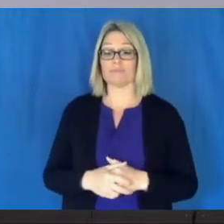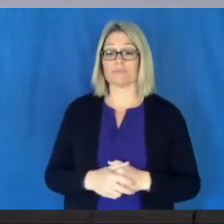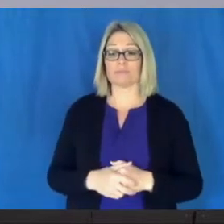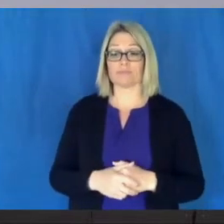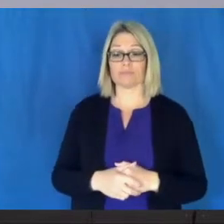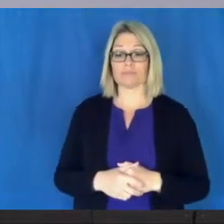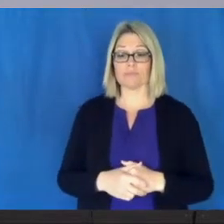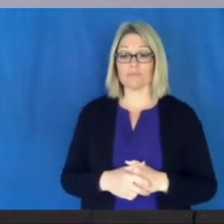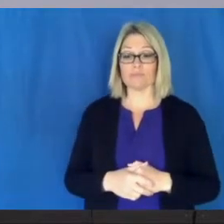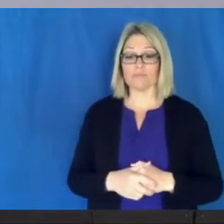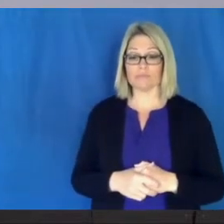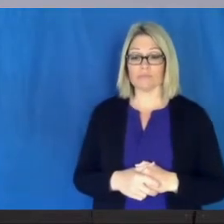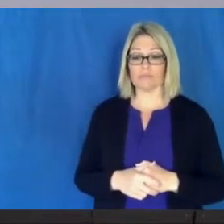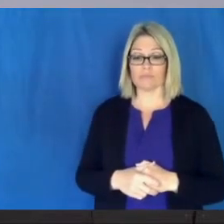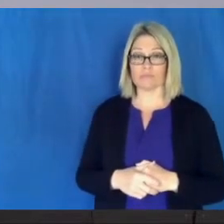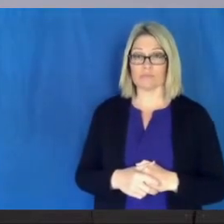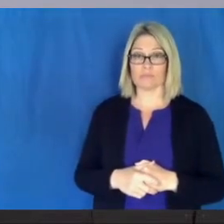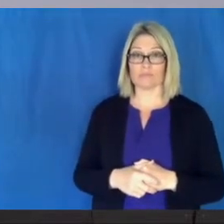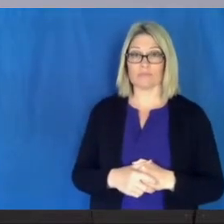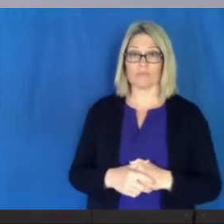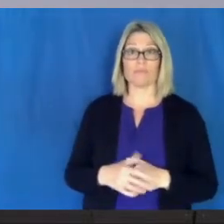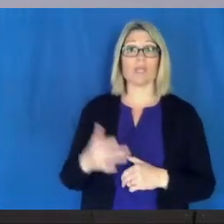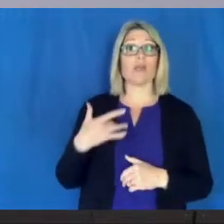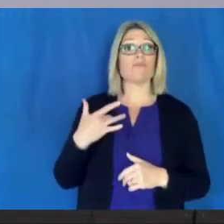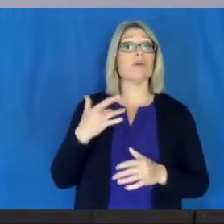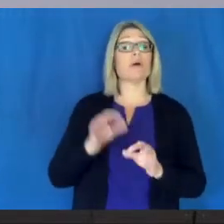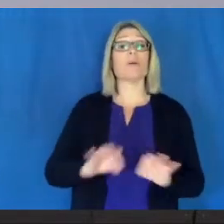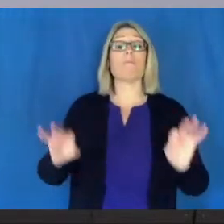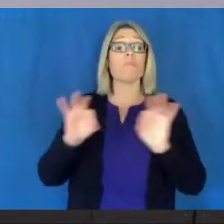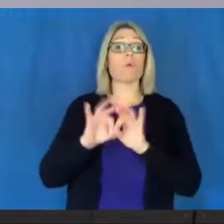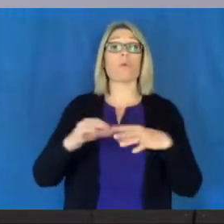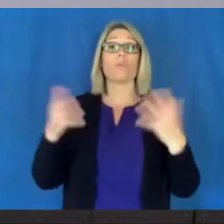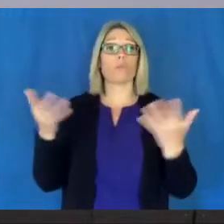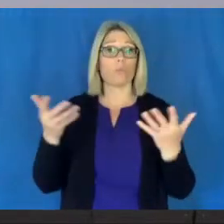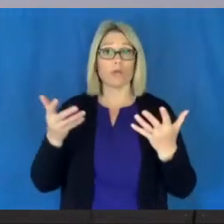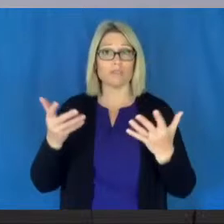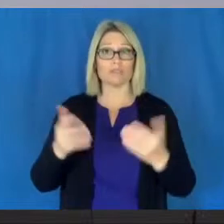important part is actually following